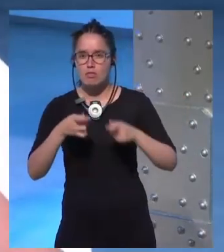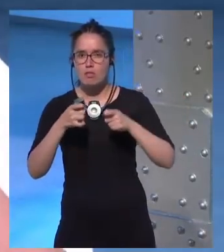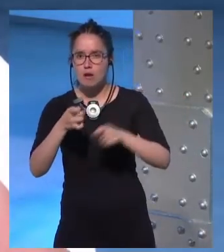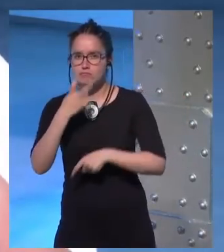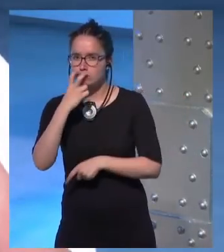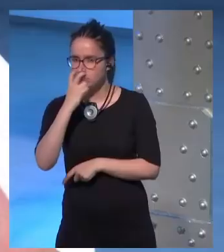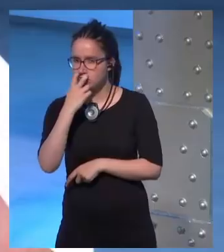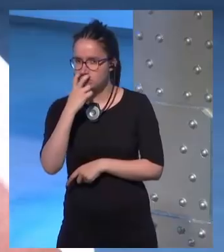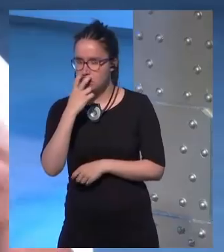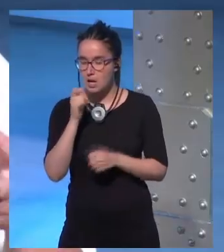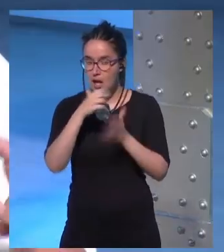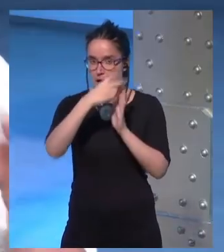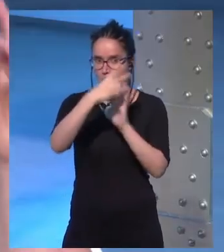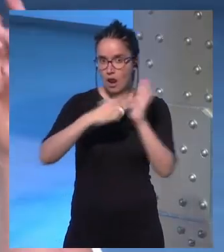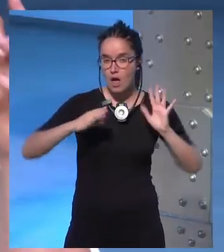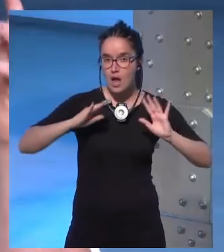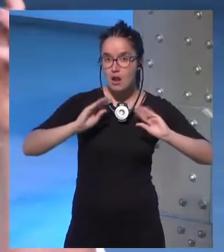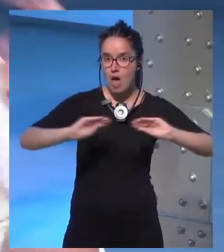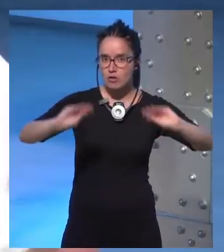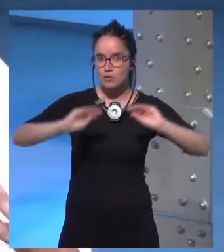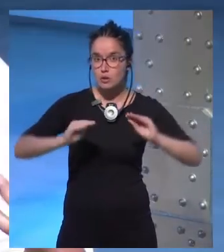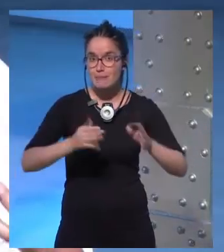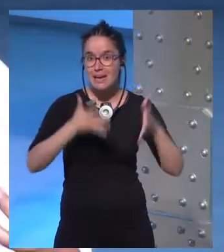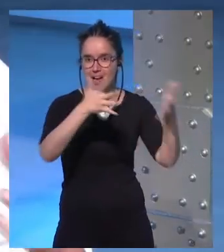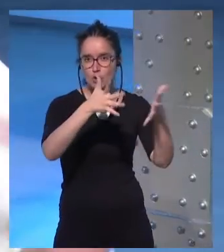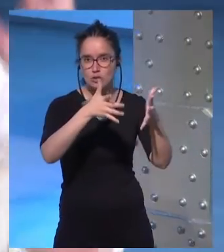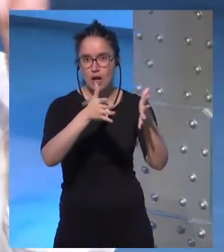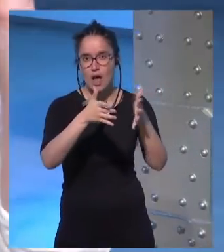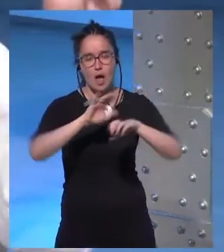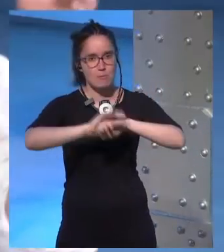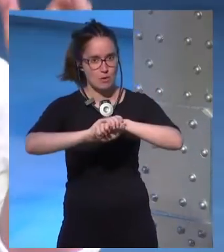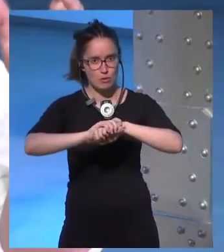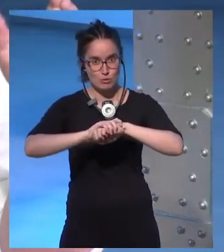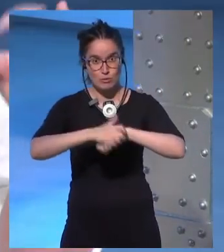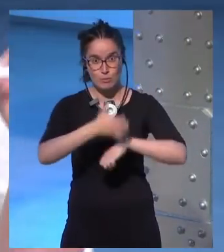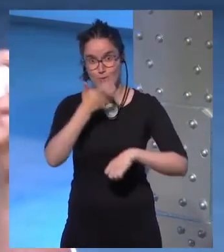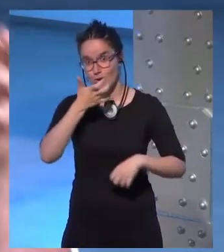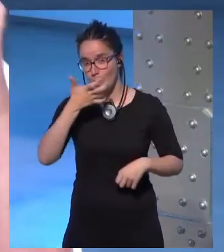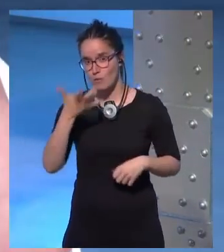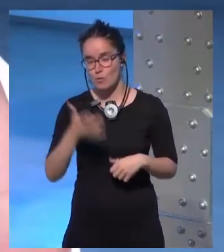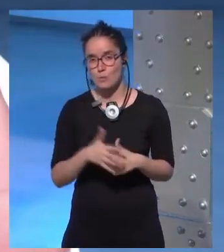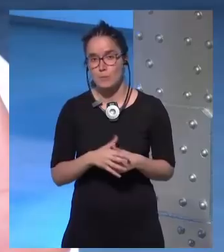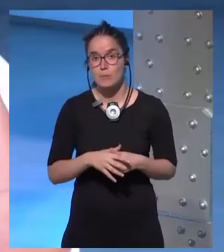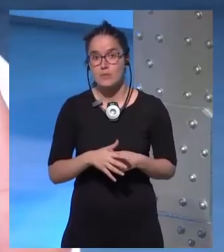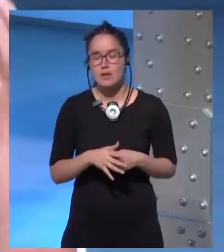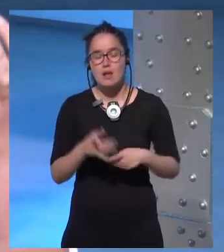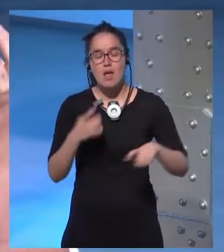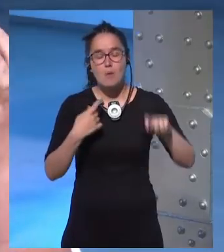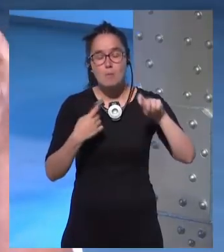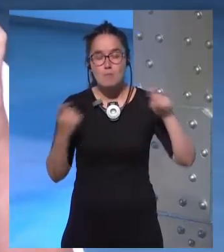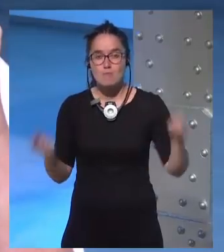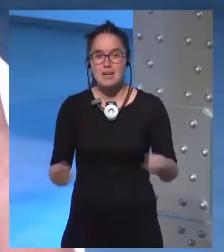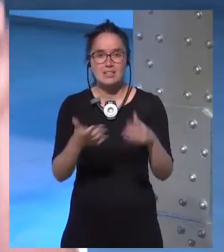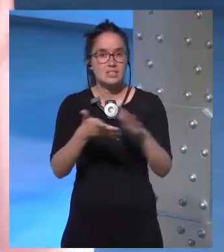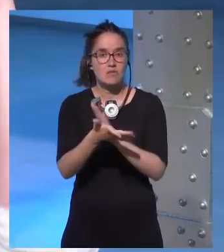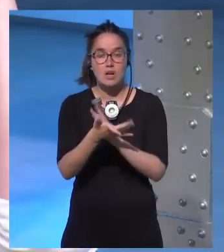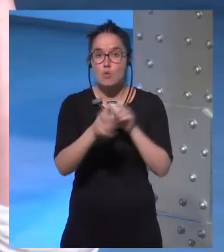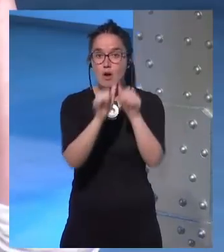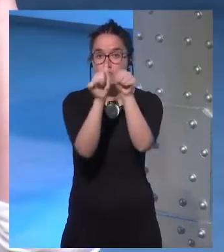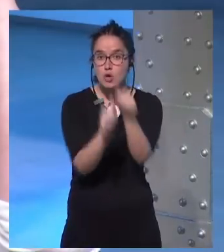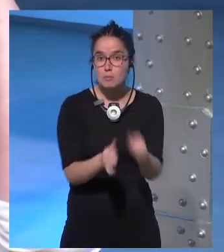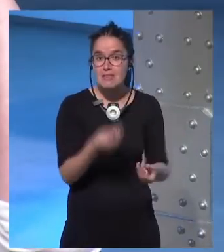of experience, again, with the marketing and advertising, just telling stories and capturing people's attention, and understanding